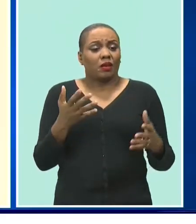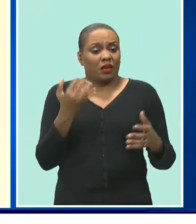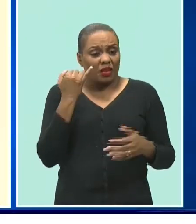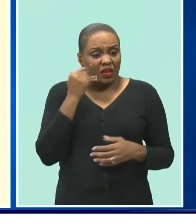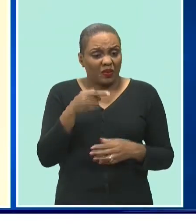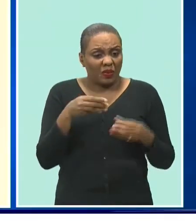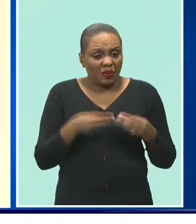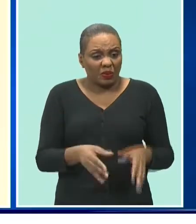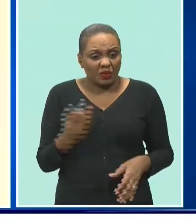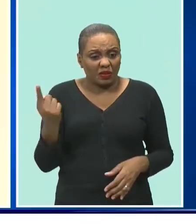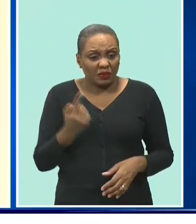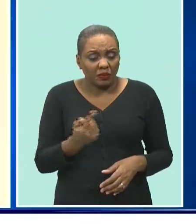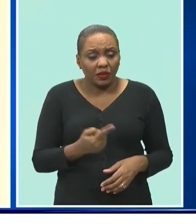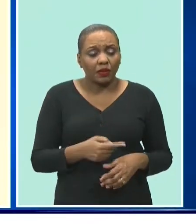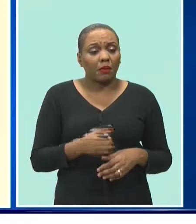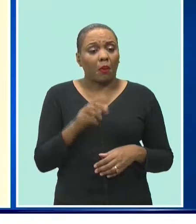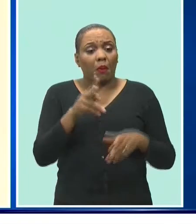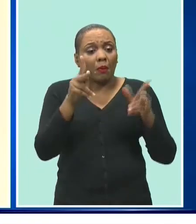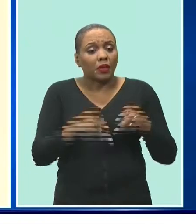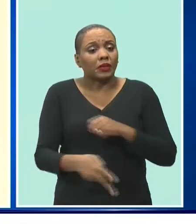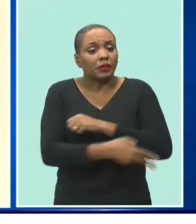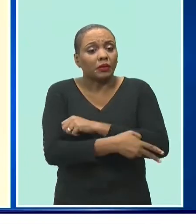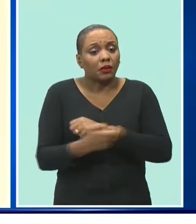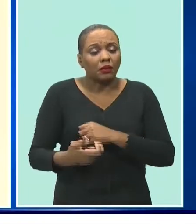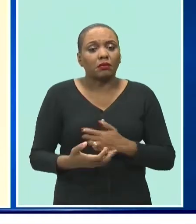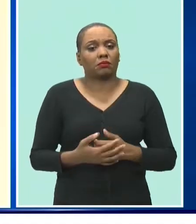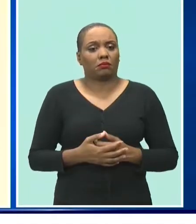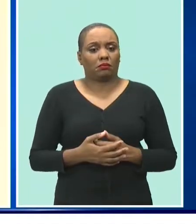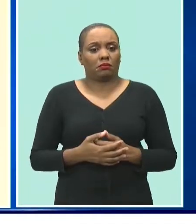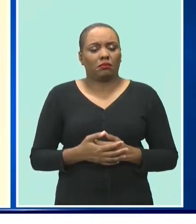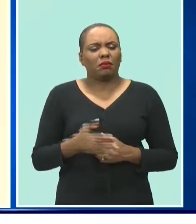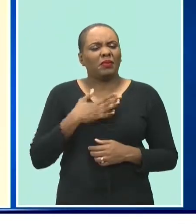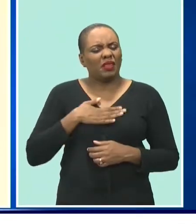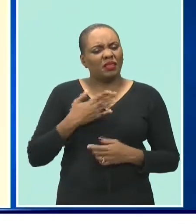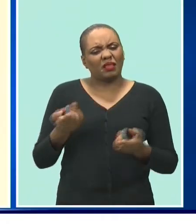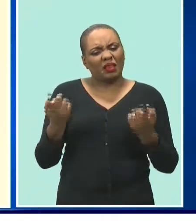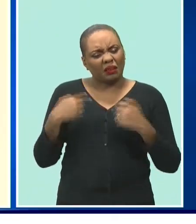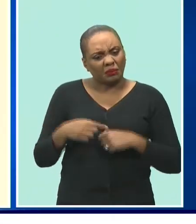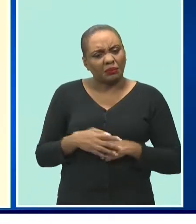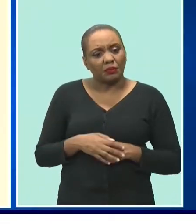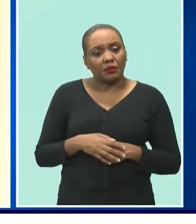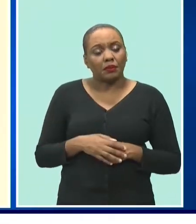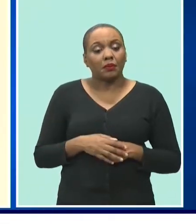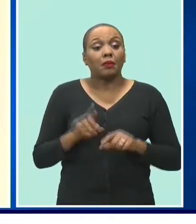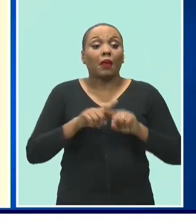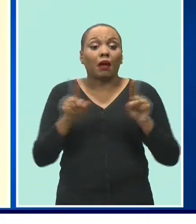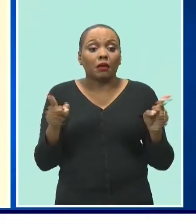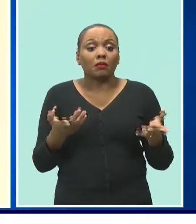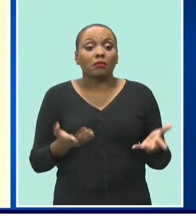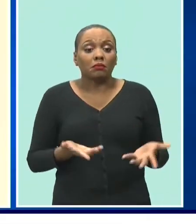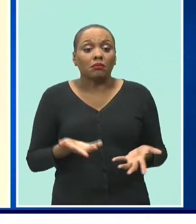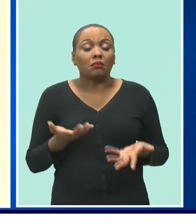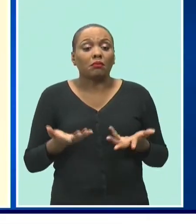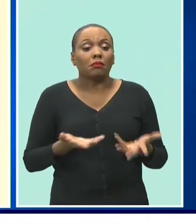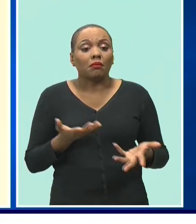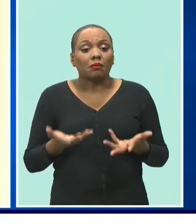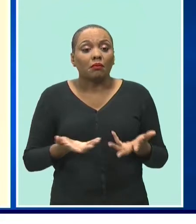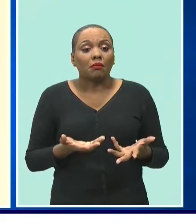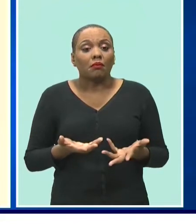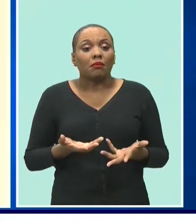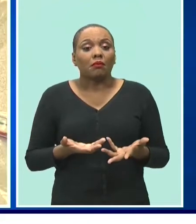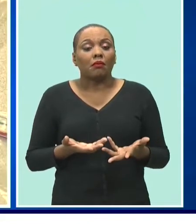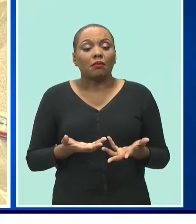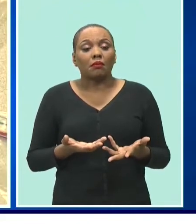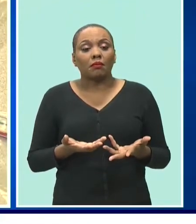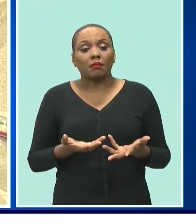to come, identify, and have these properties back into their possession. However, auction is our very last